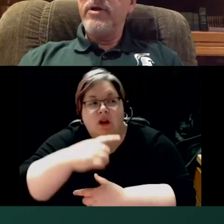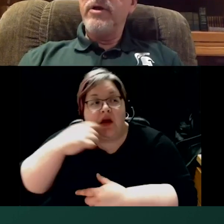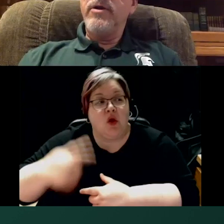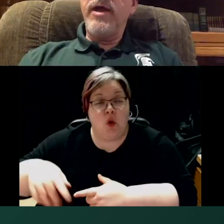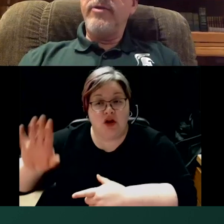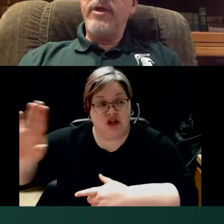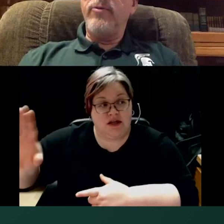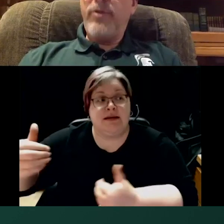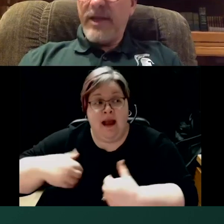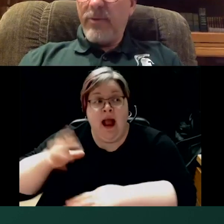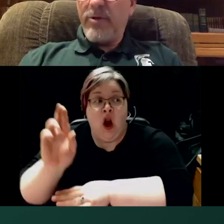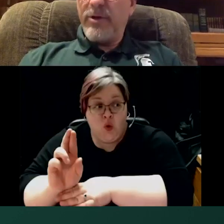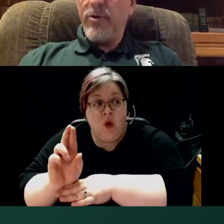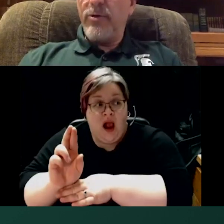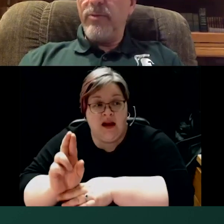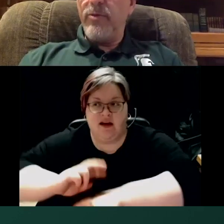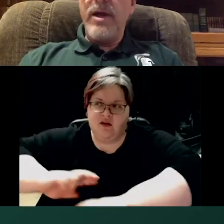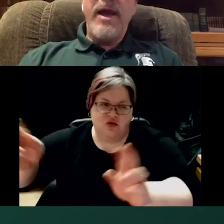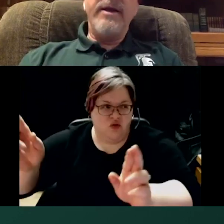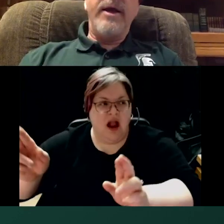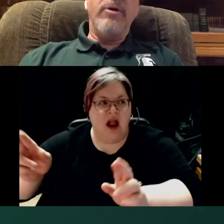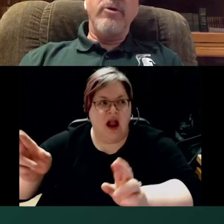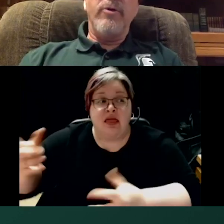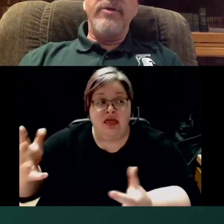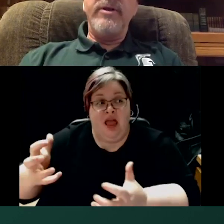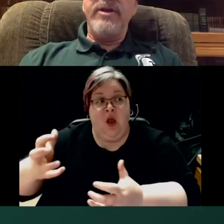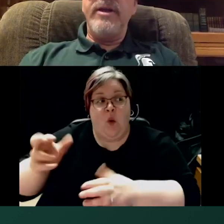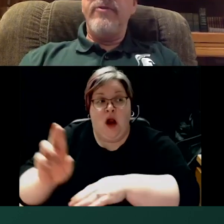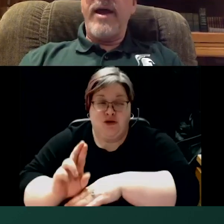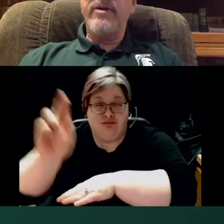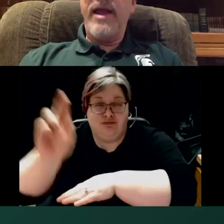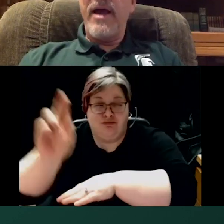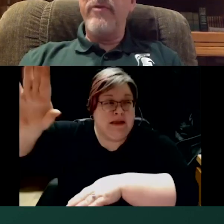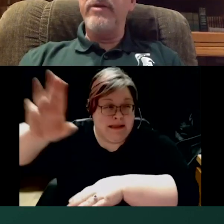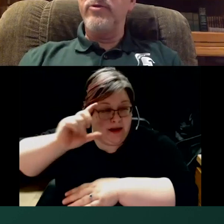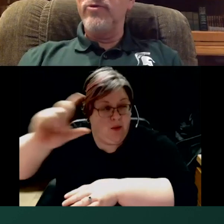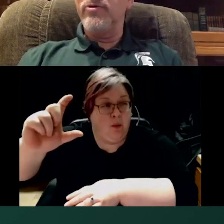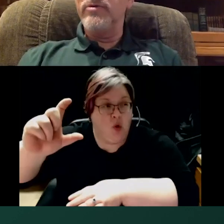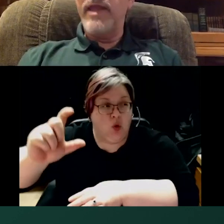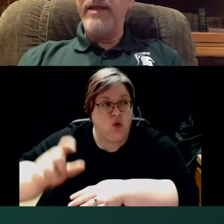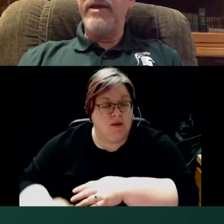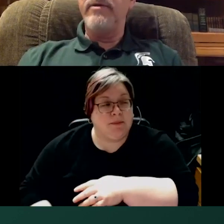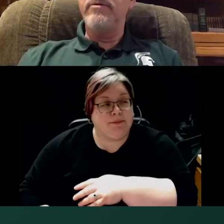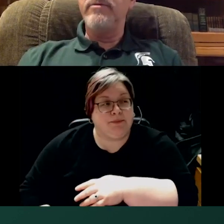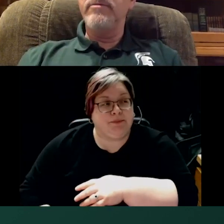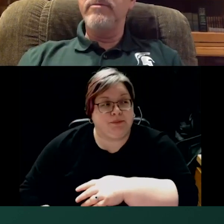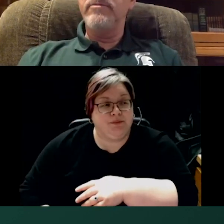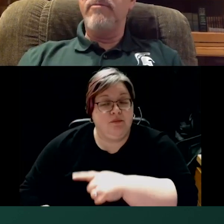rocket that they were thinking was going to go to the moon. And I also know that they did, in fact, have a lunar